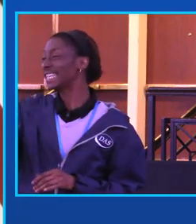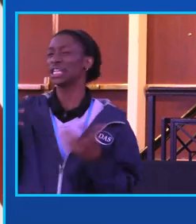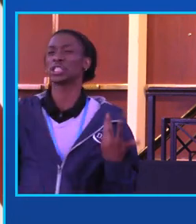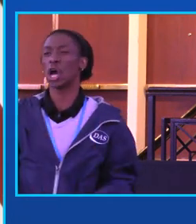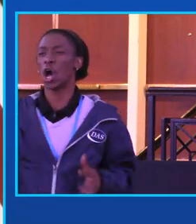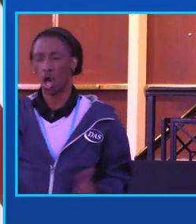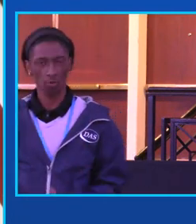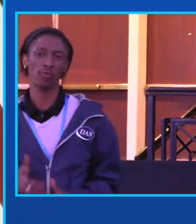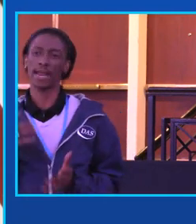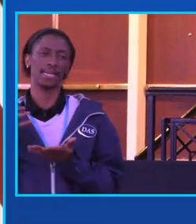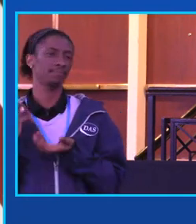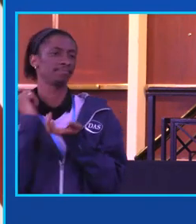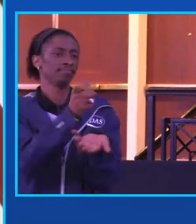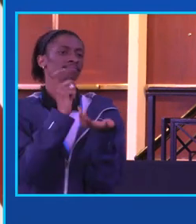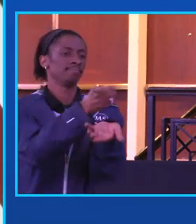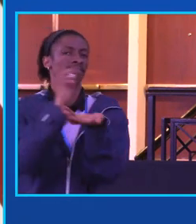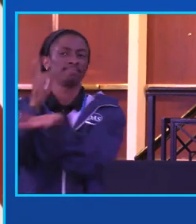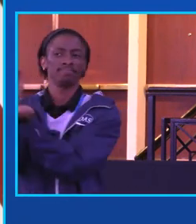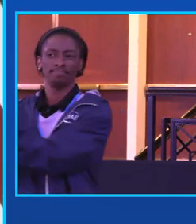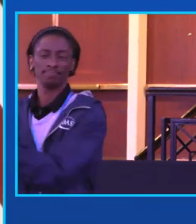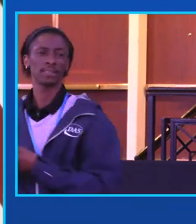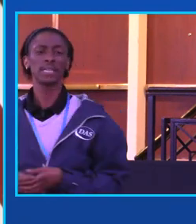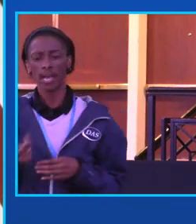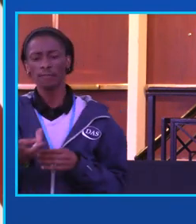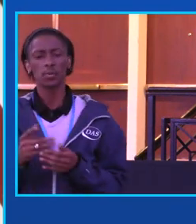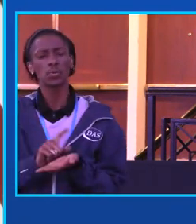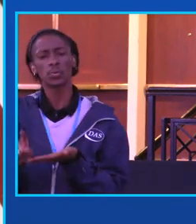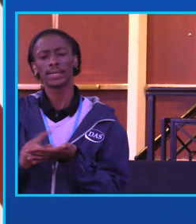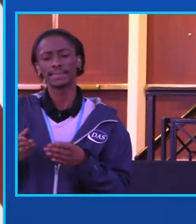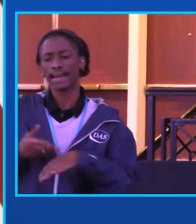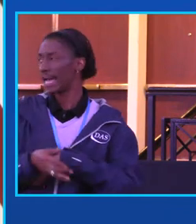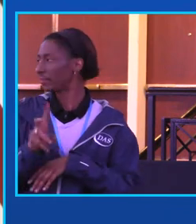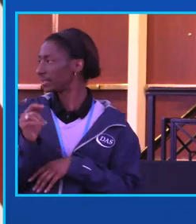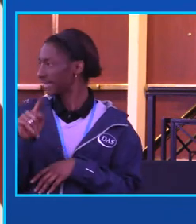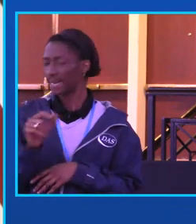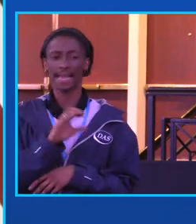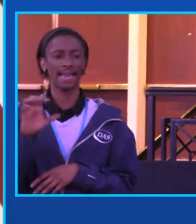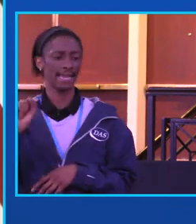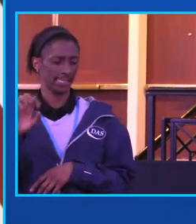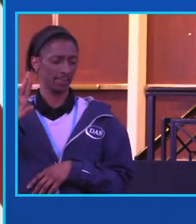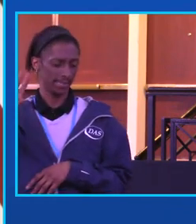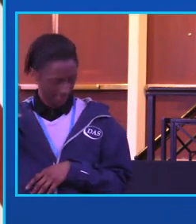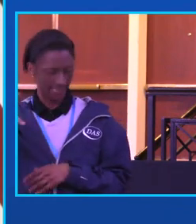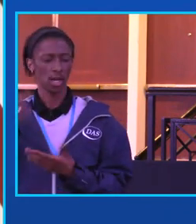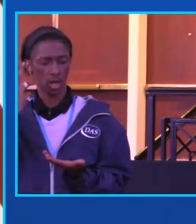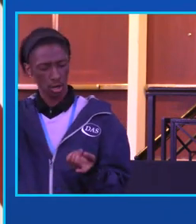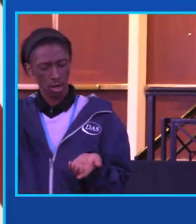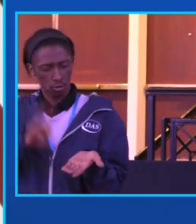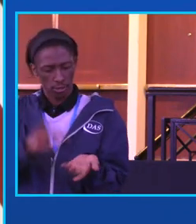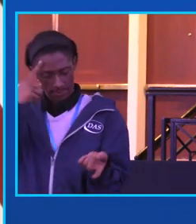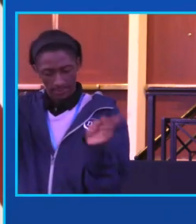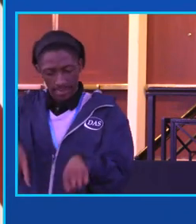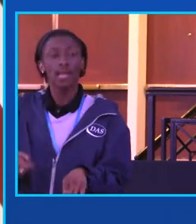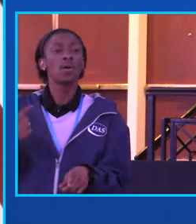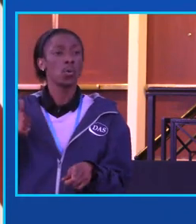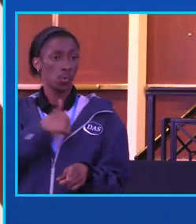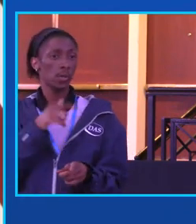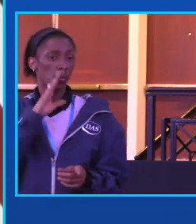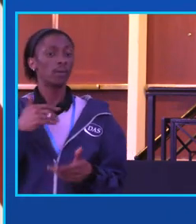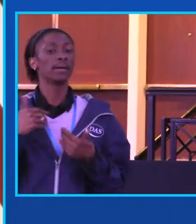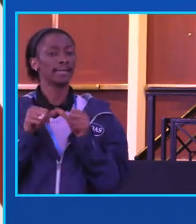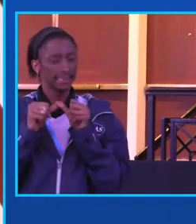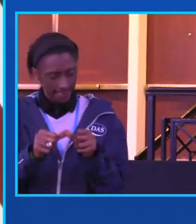making these grants. Only a few weeks after data and SPP agreements were signed, we're going to continue moving money out the